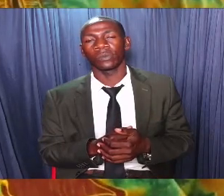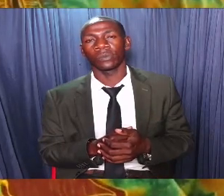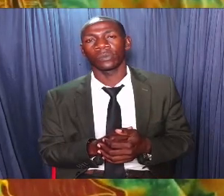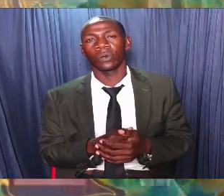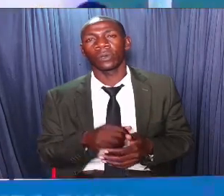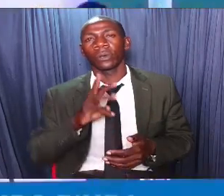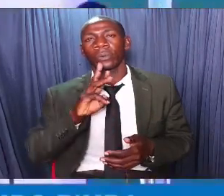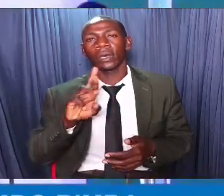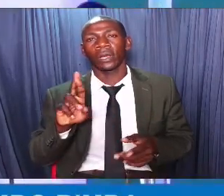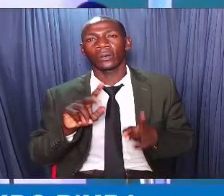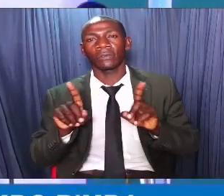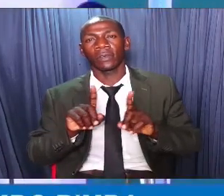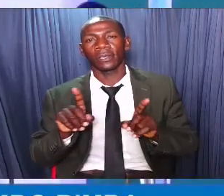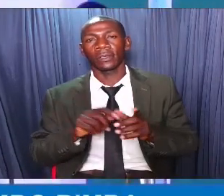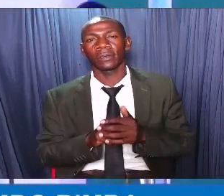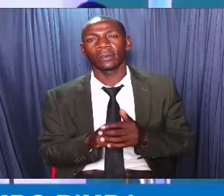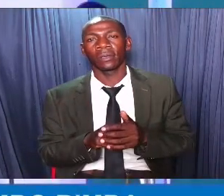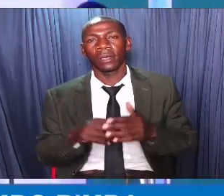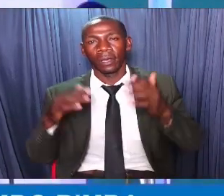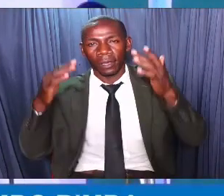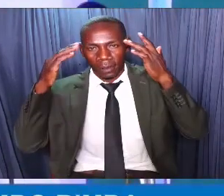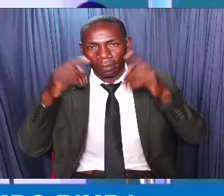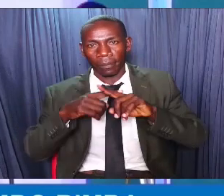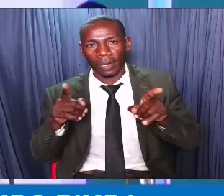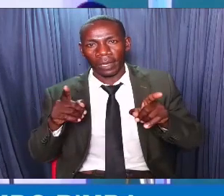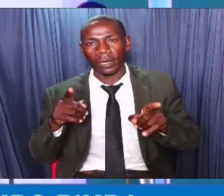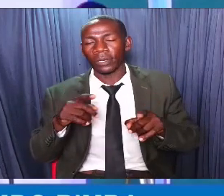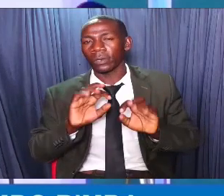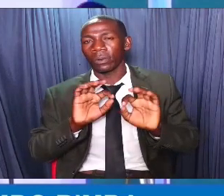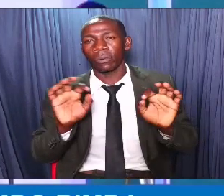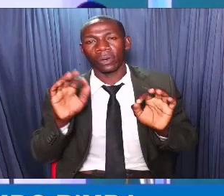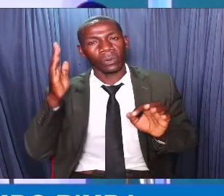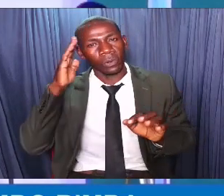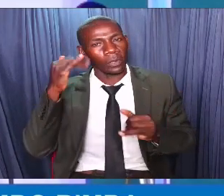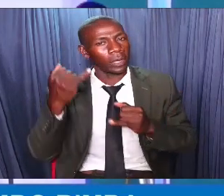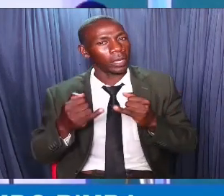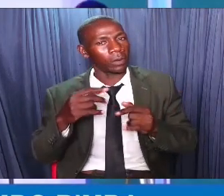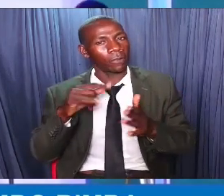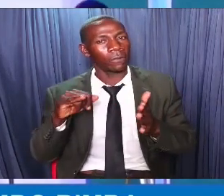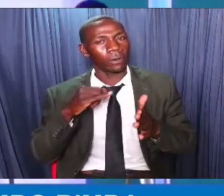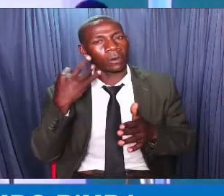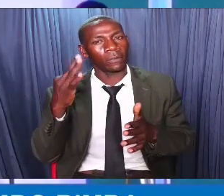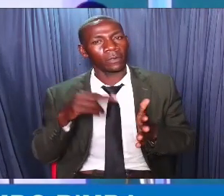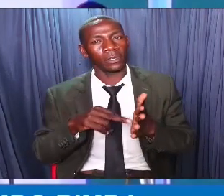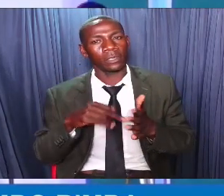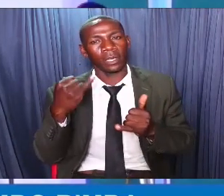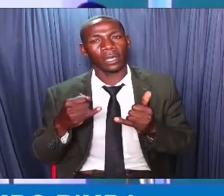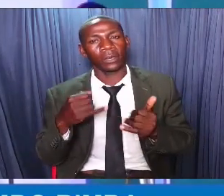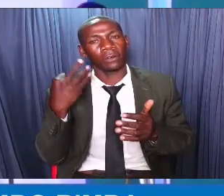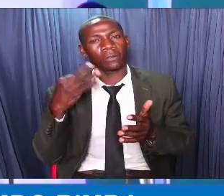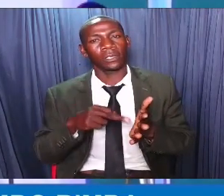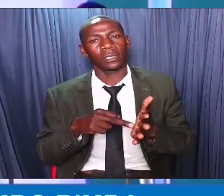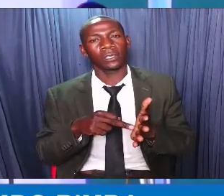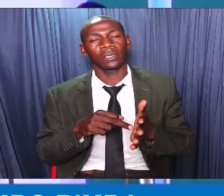Tuko safarini. We are traveling. Na hakuna ajuaye safari hii mwisho wake ni lini. And there's nobody who knows the end of this journey. Na itaishia wapi. And where will it